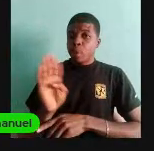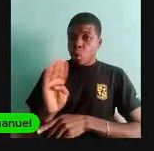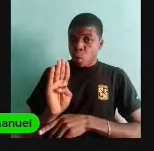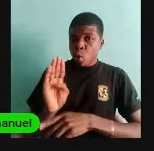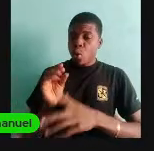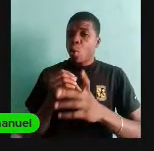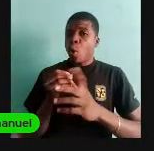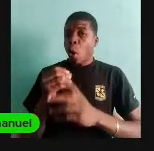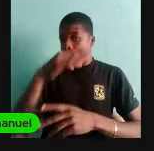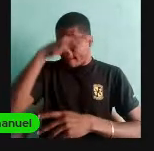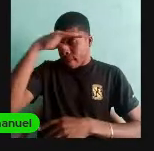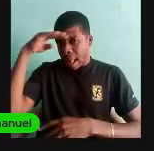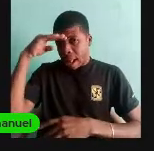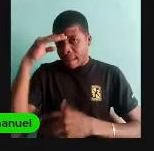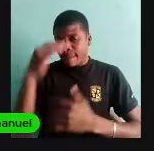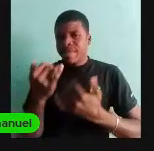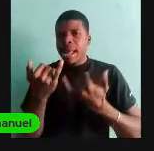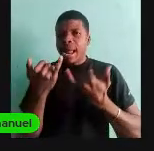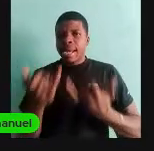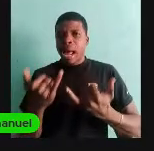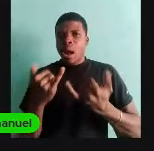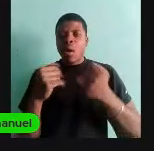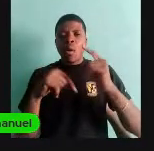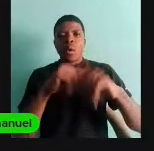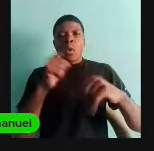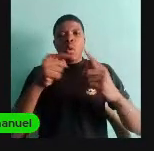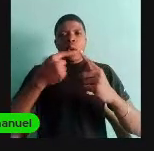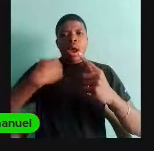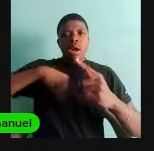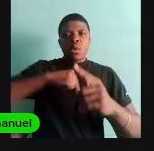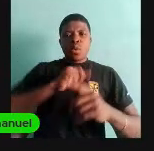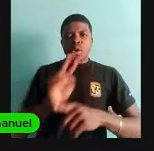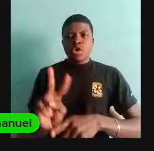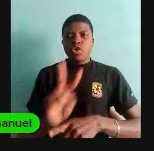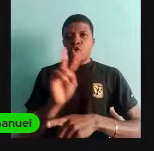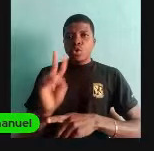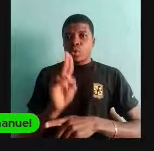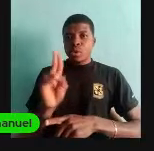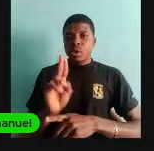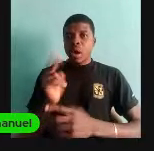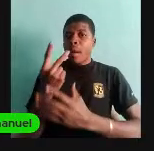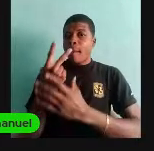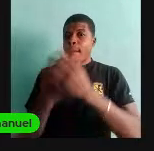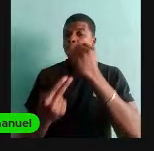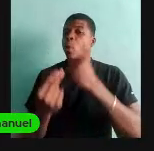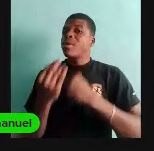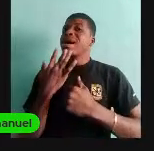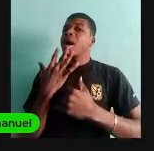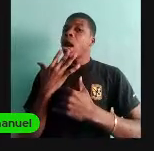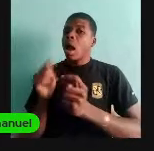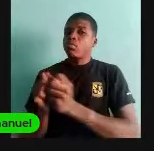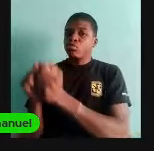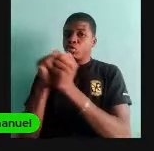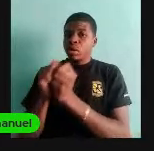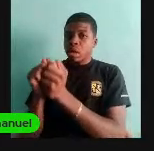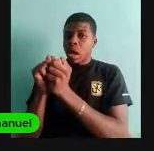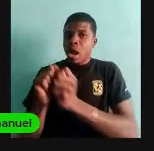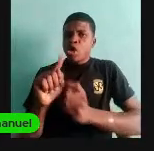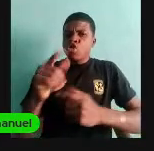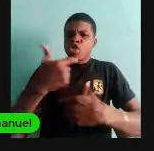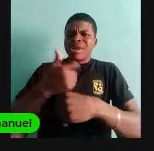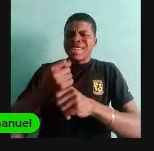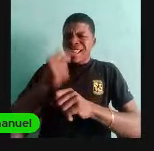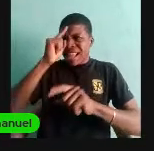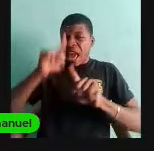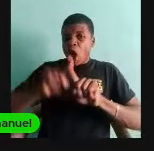You see, when you use both types of colors together, you create a contrast, right? So contrast is when two